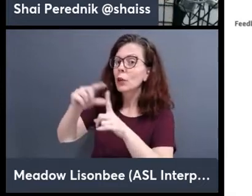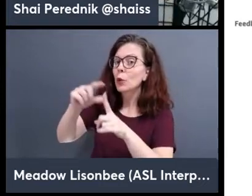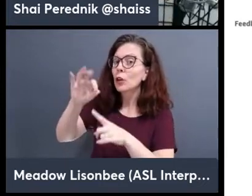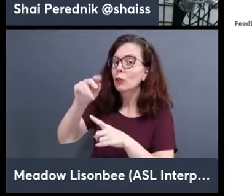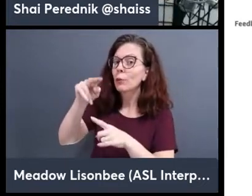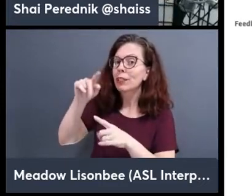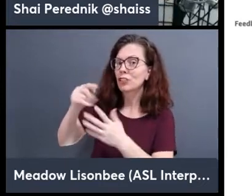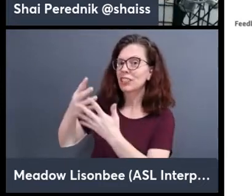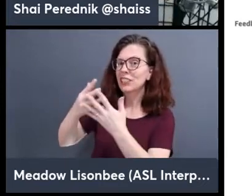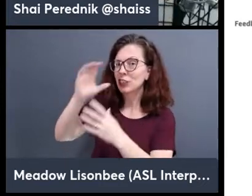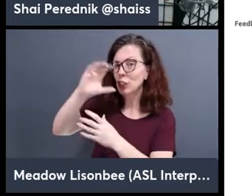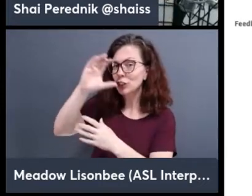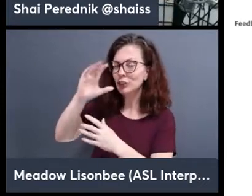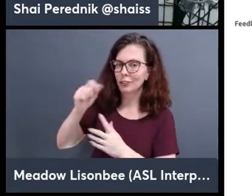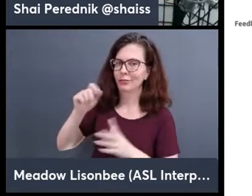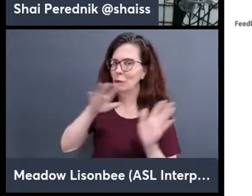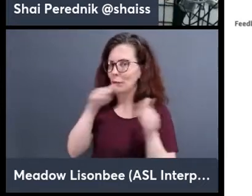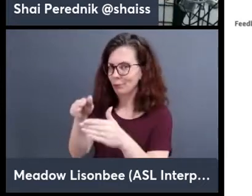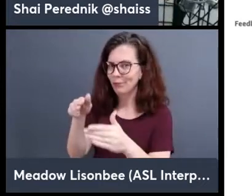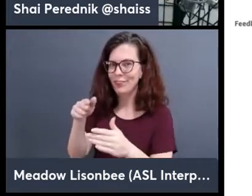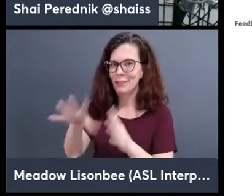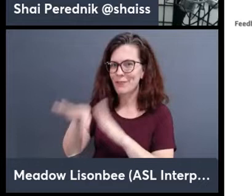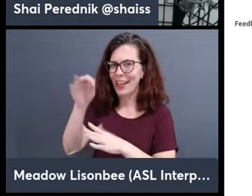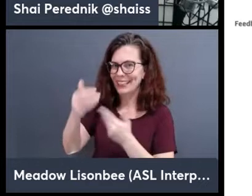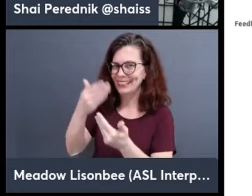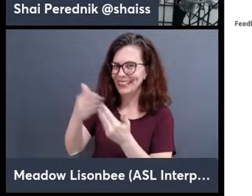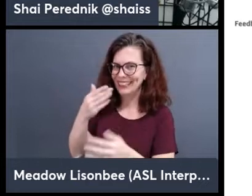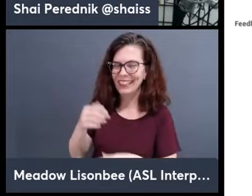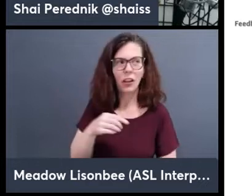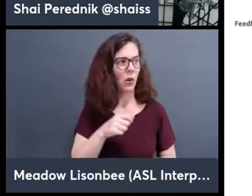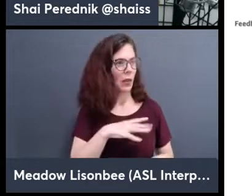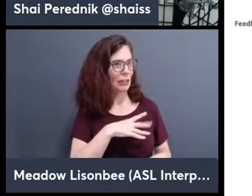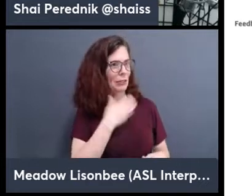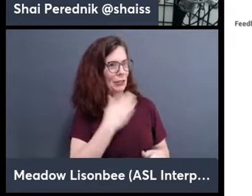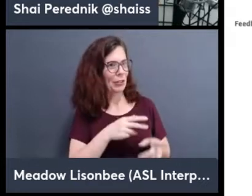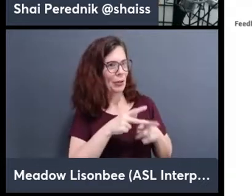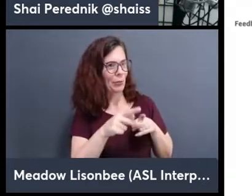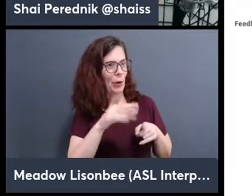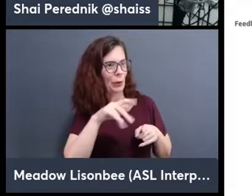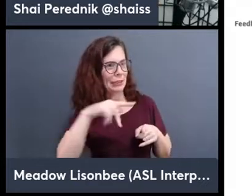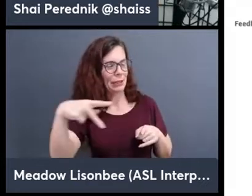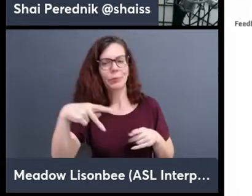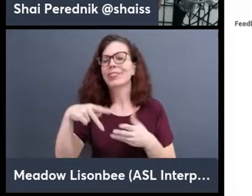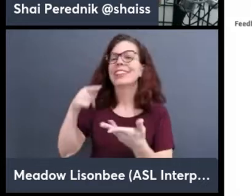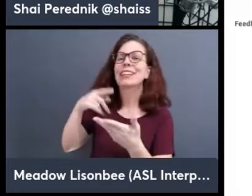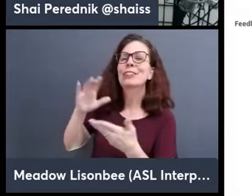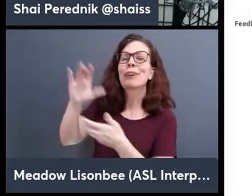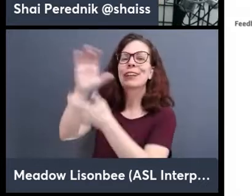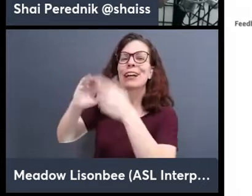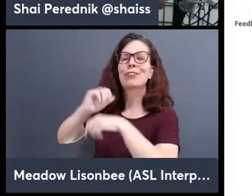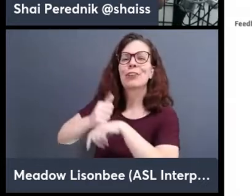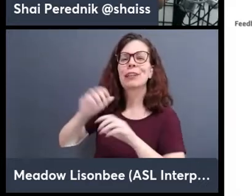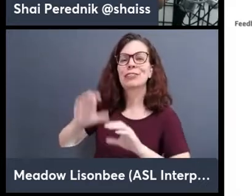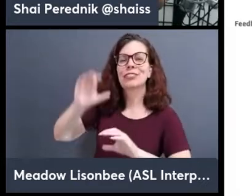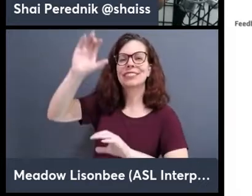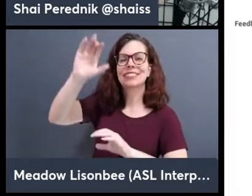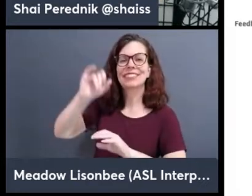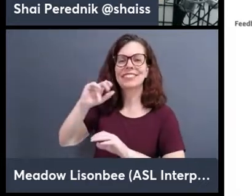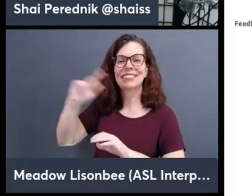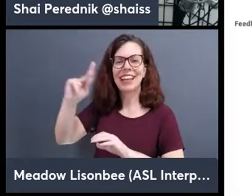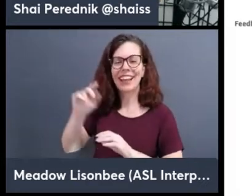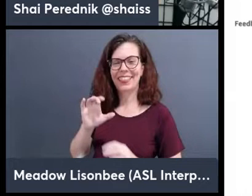to it. So here are my CloudFormation stacks, right? Remember, CDK is pushing up that